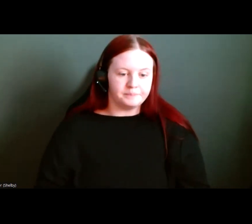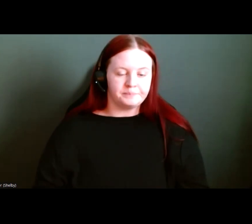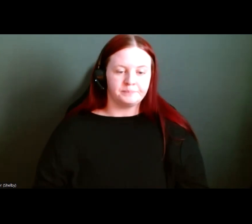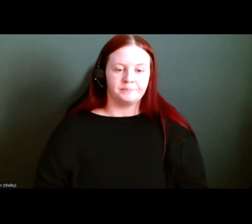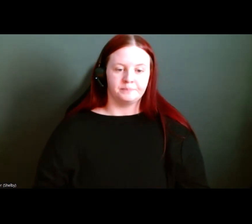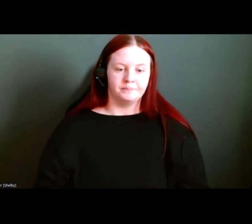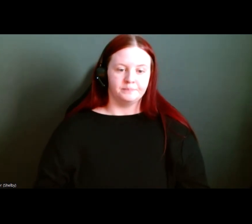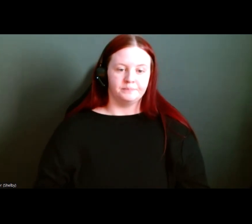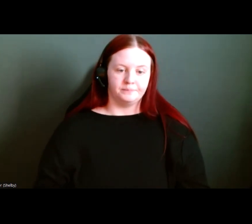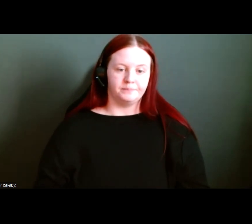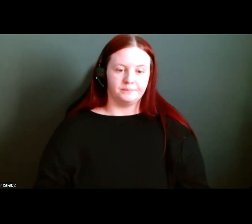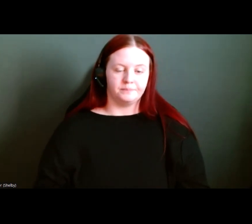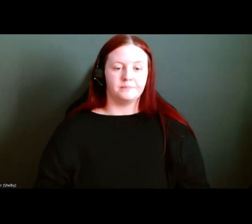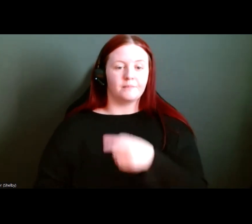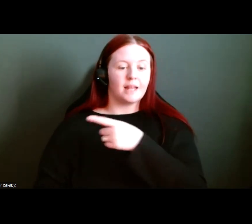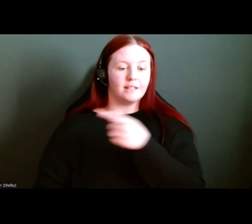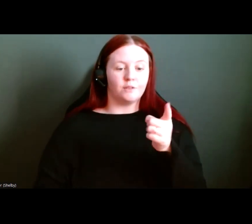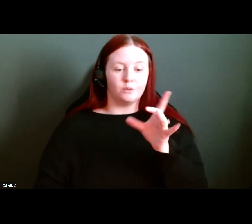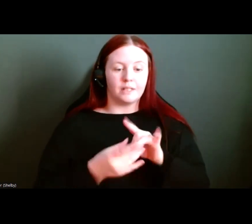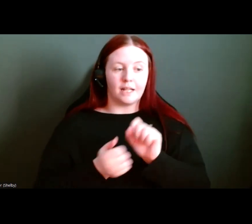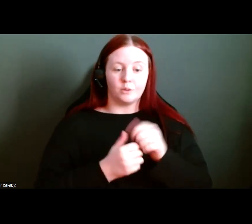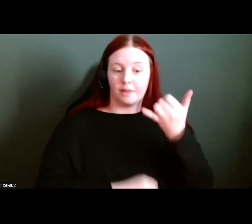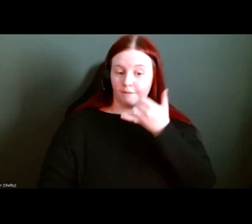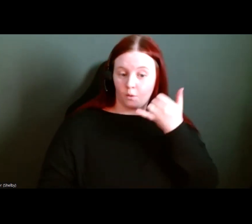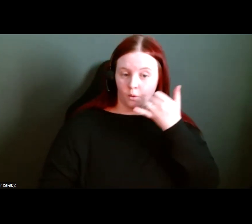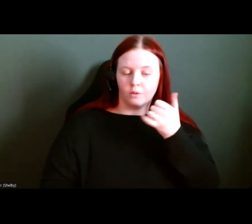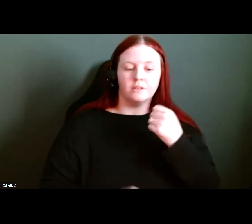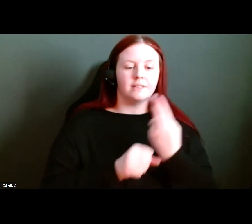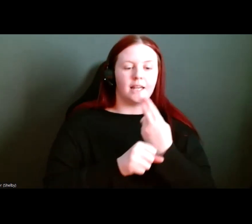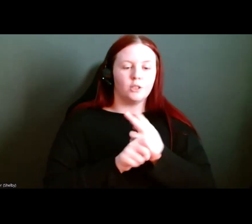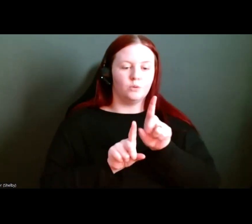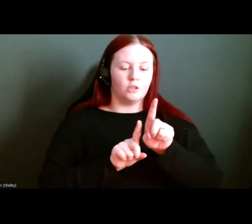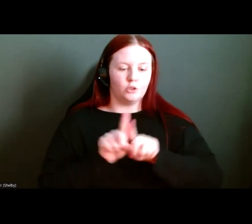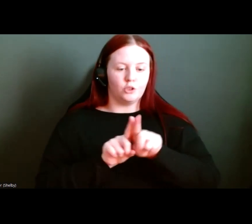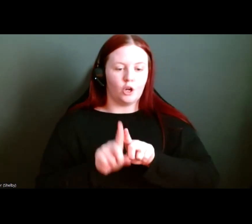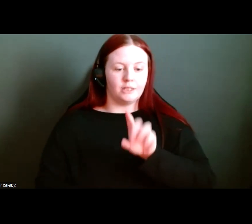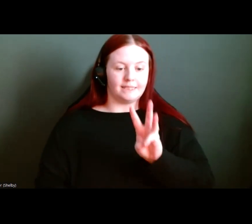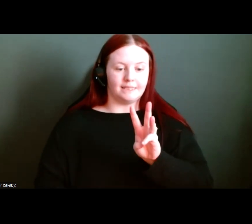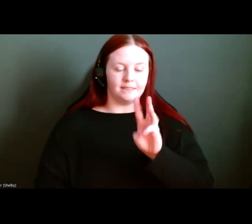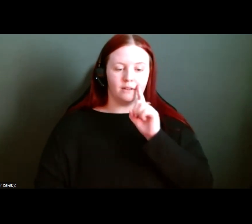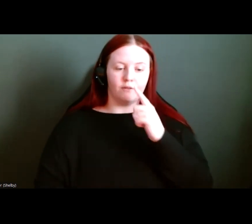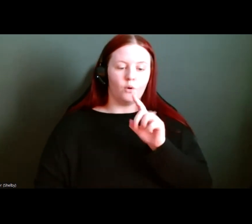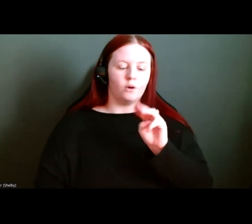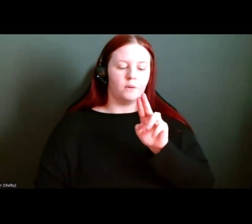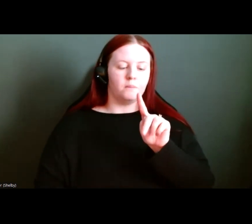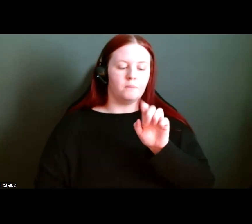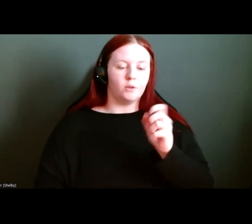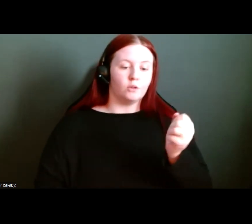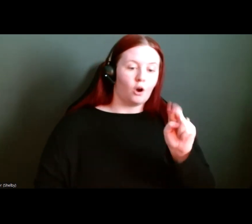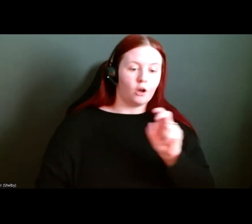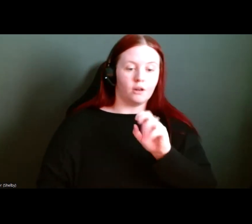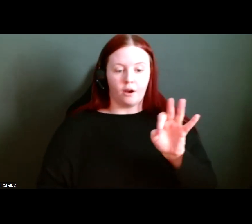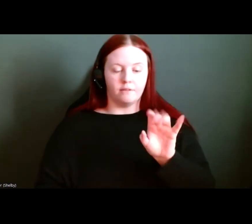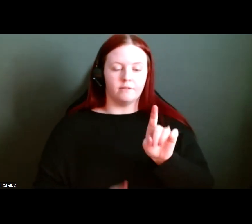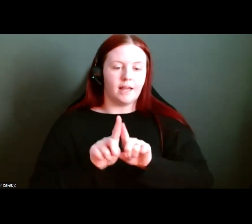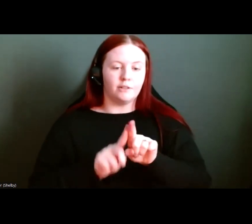And for those joining via phone, you can use *6 to mute, unmute, and *9 to